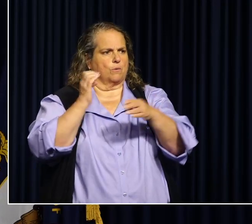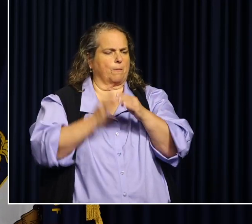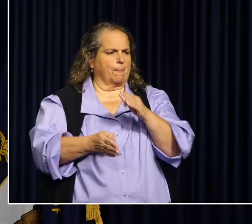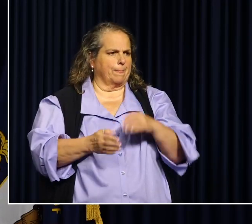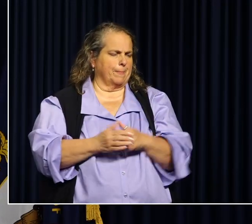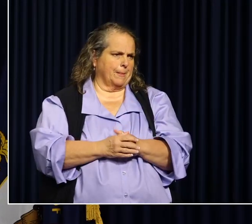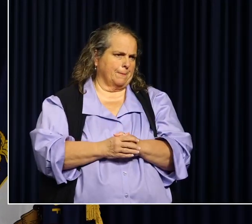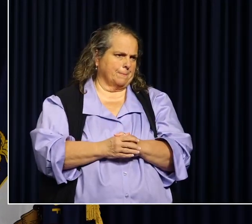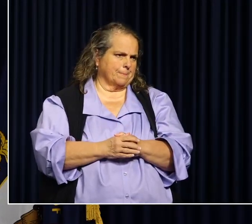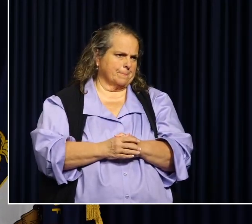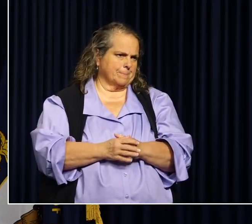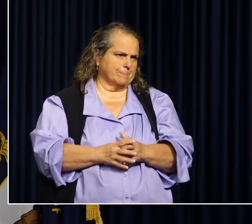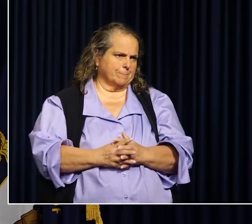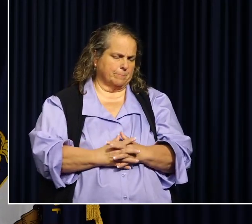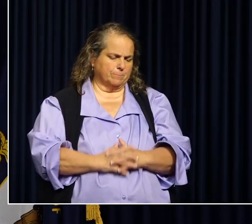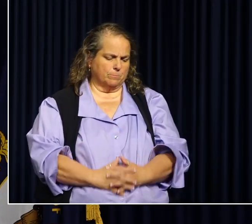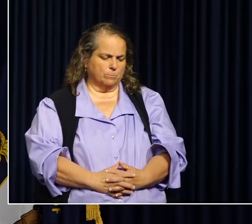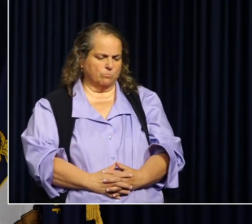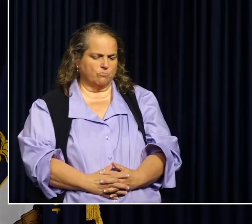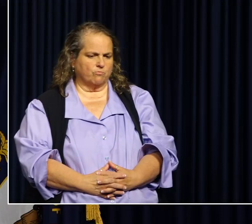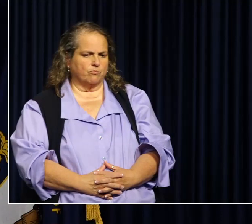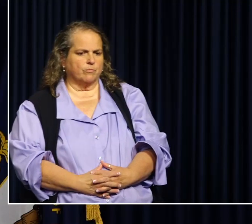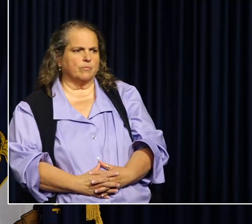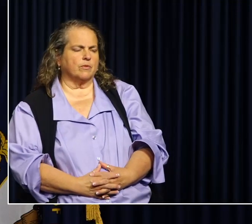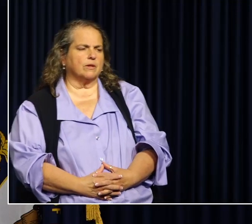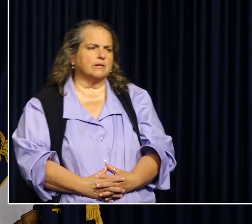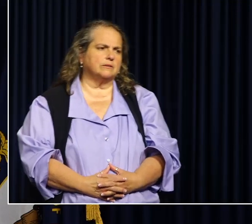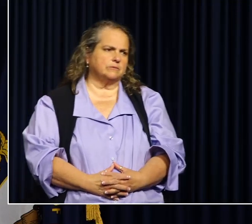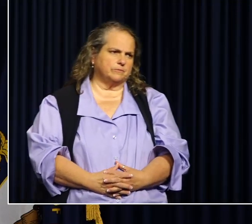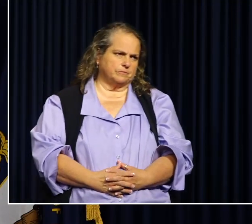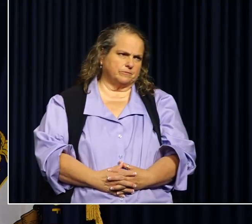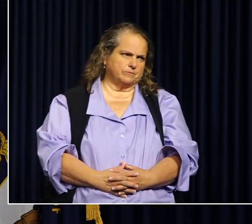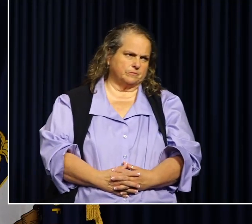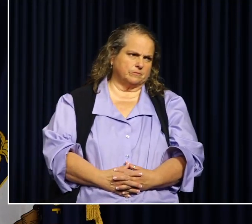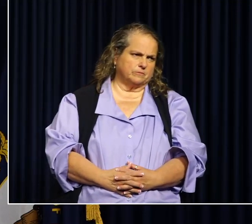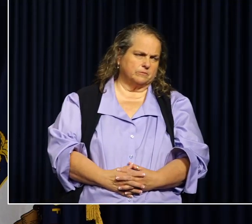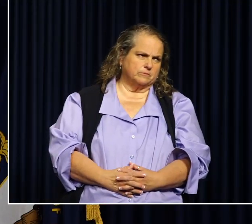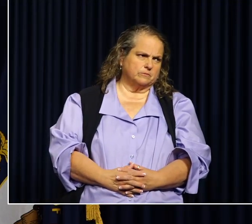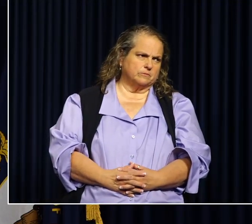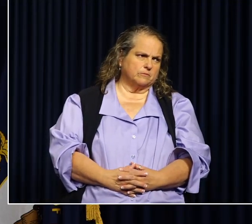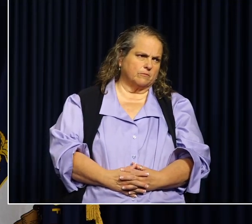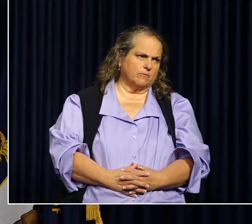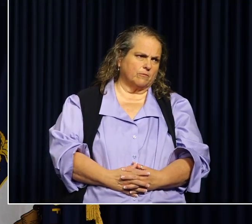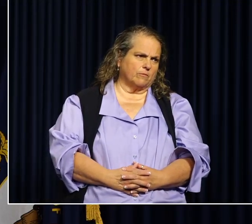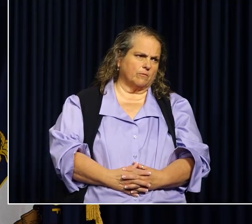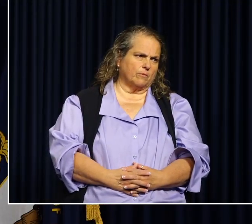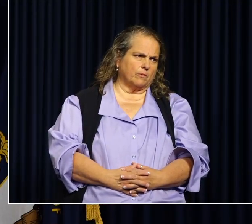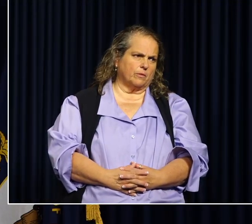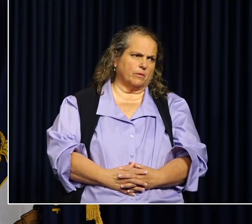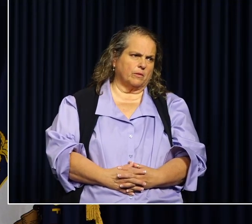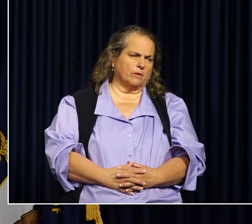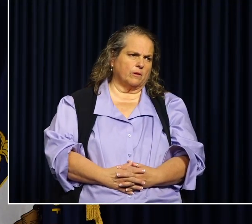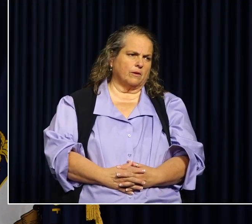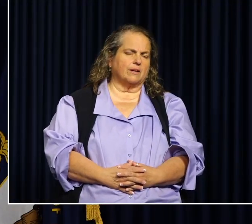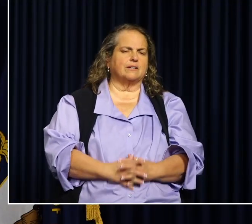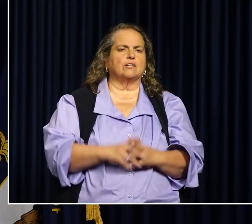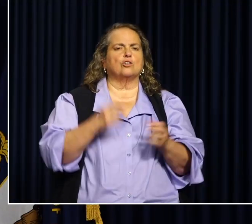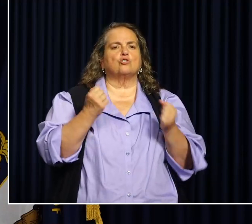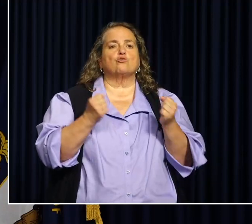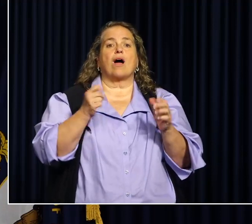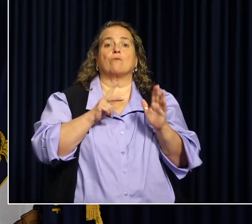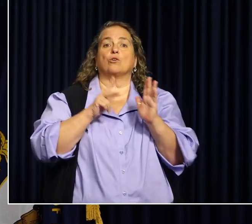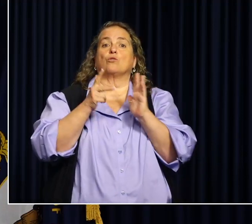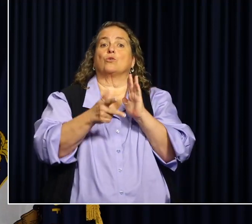home. When we were starting all of the drive-through testing, I remember you saying that there was an issue with people just not showing up